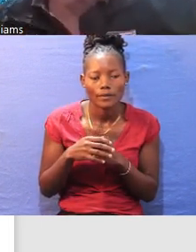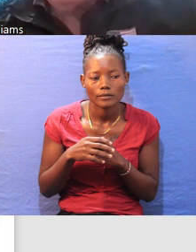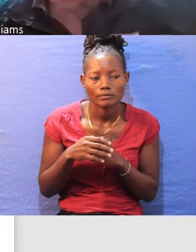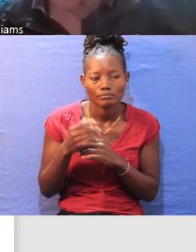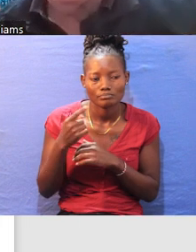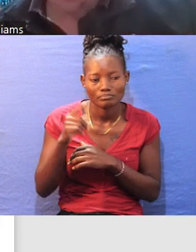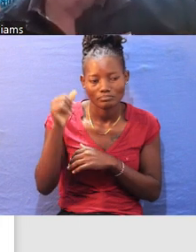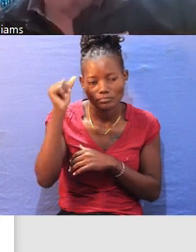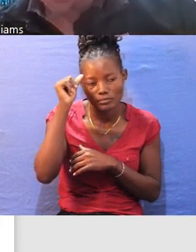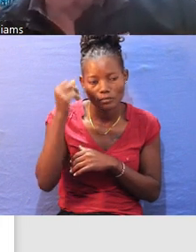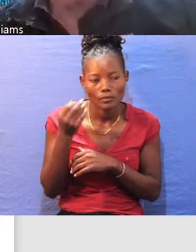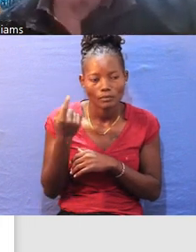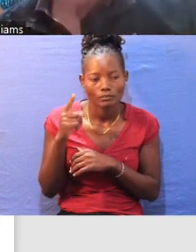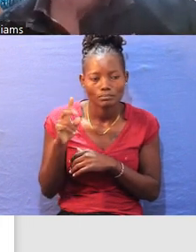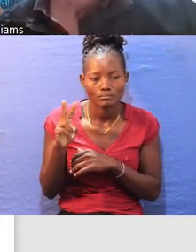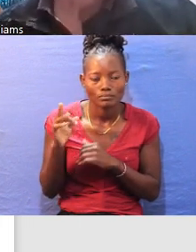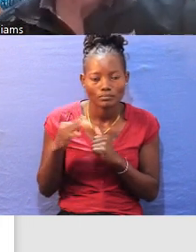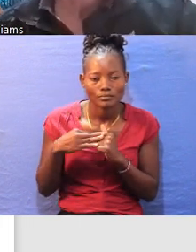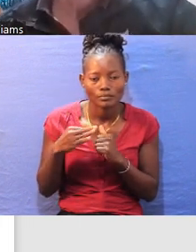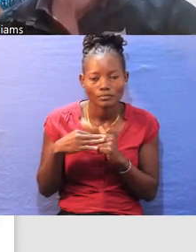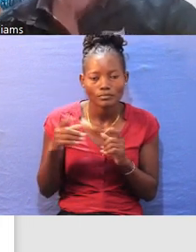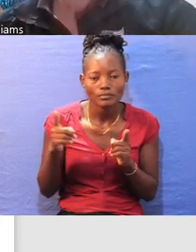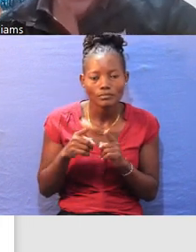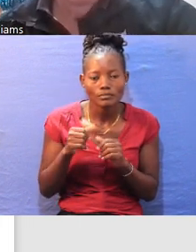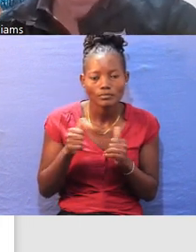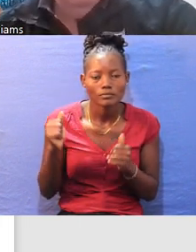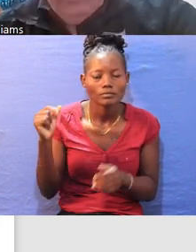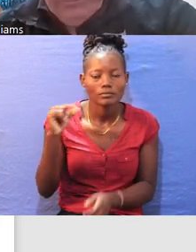your short sprints as well, and agility.